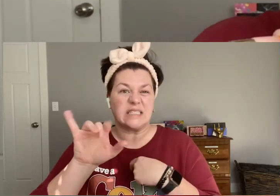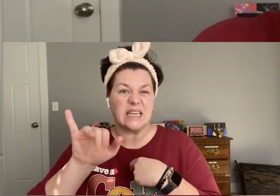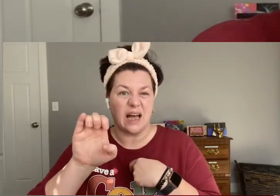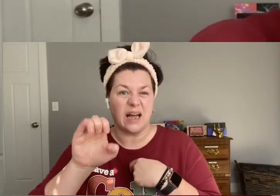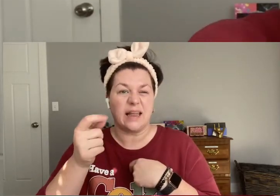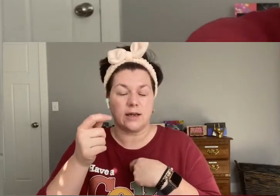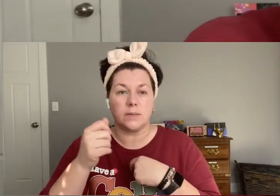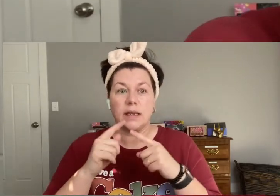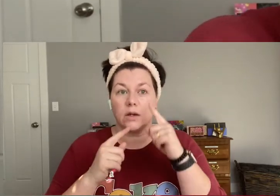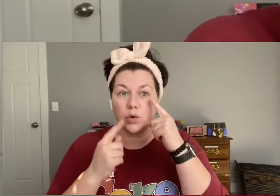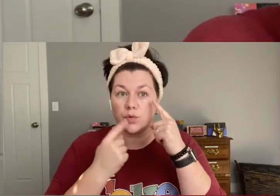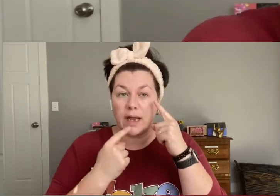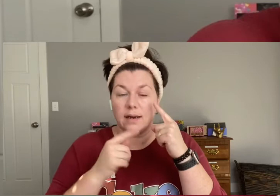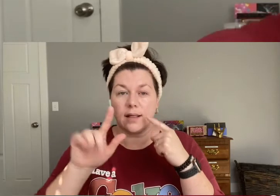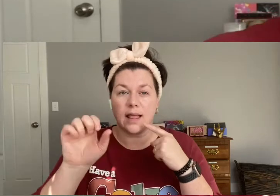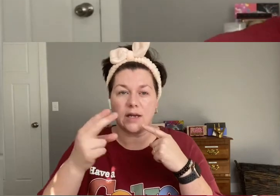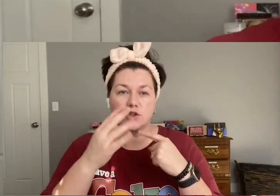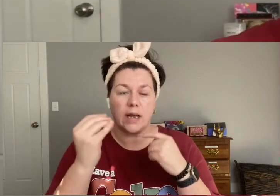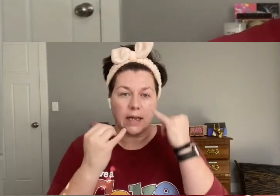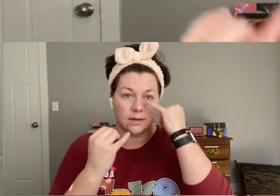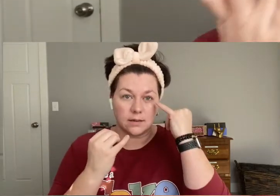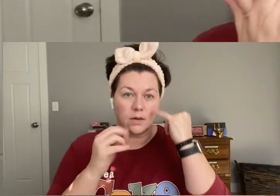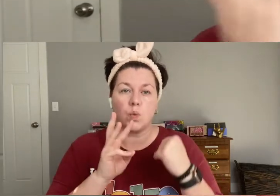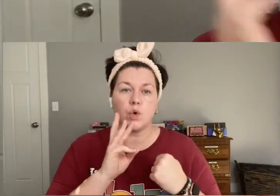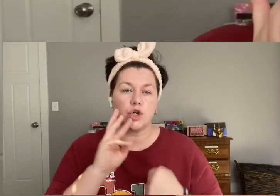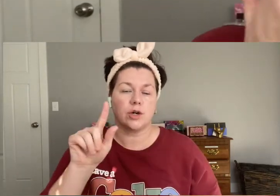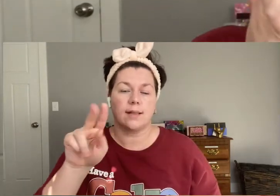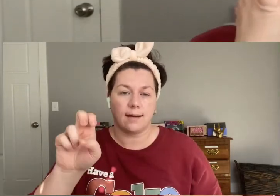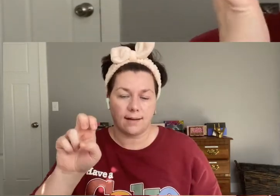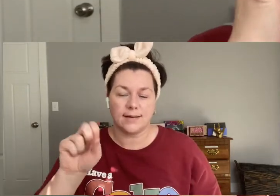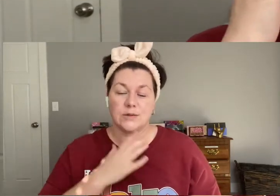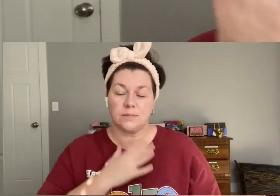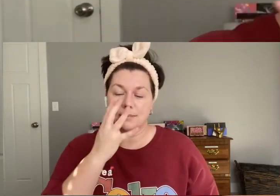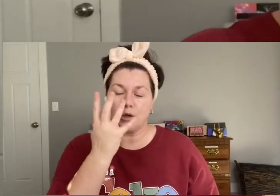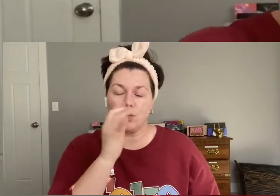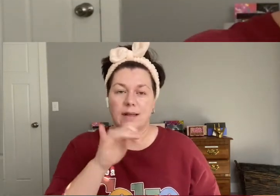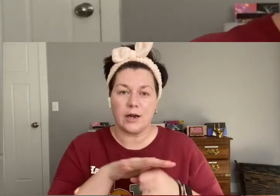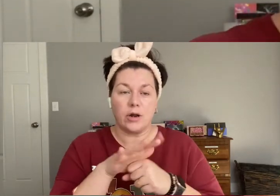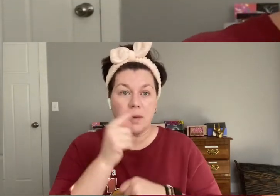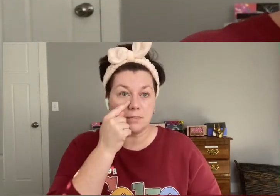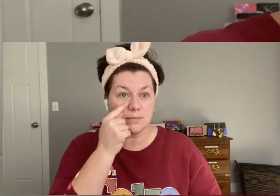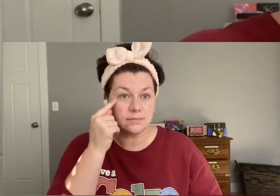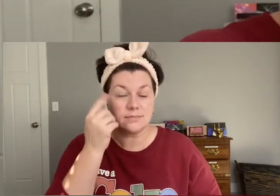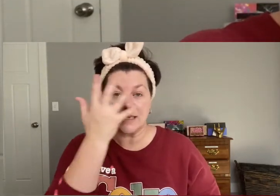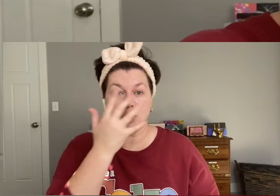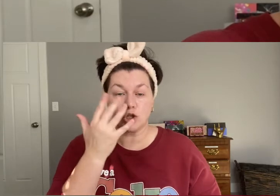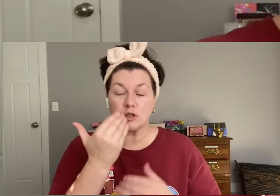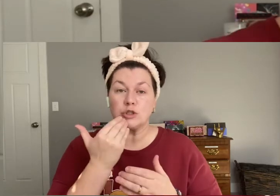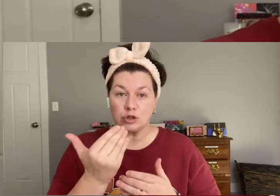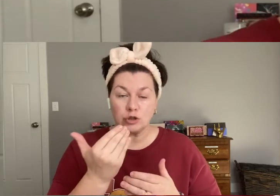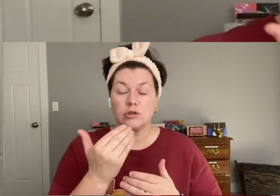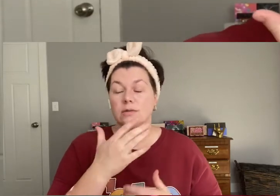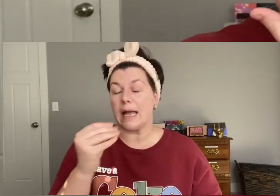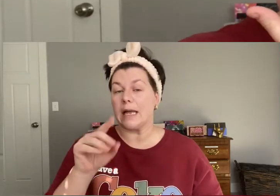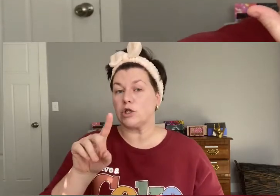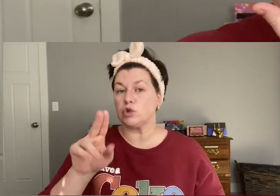say yes, it doesn't add a lot of coverage, but as you can see, it has brightened up my under eyes. This poor eye